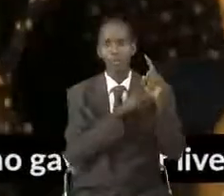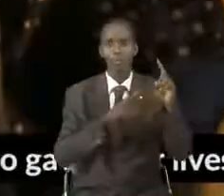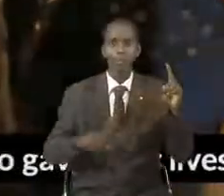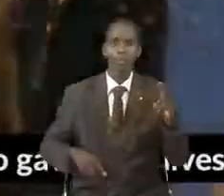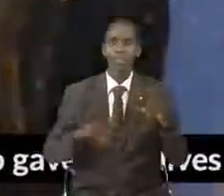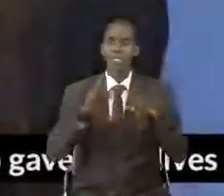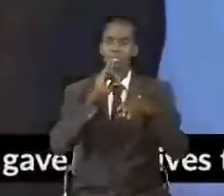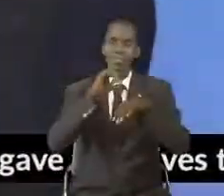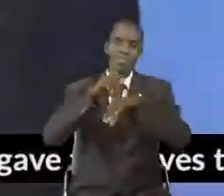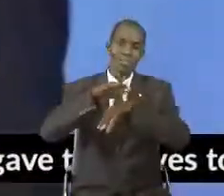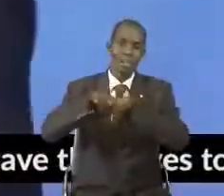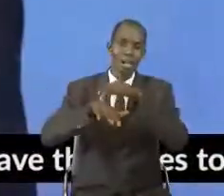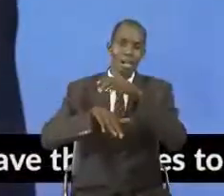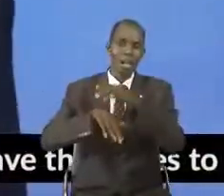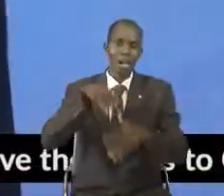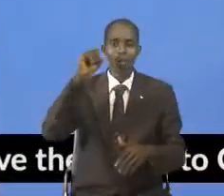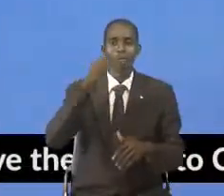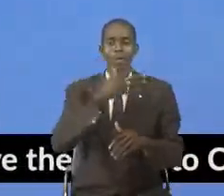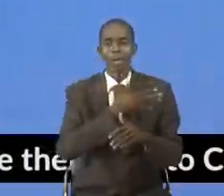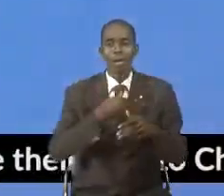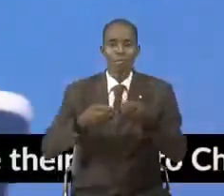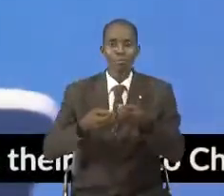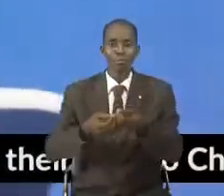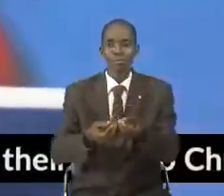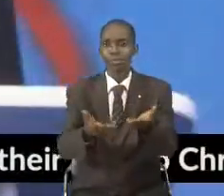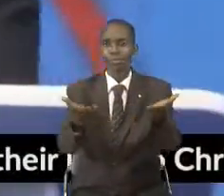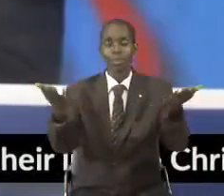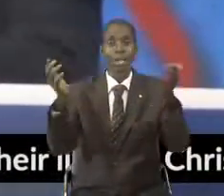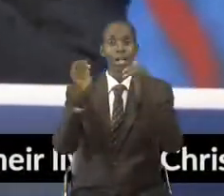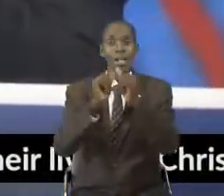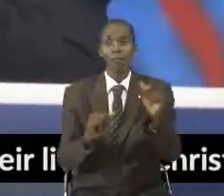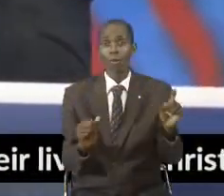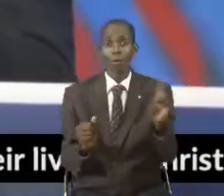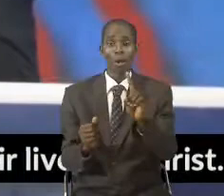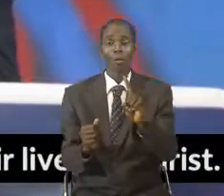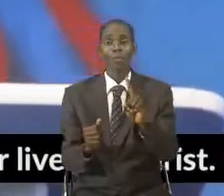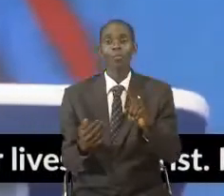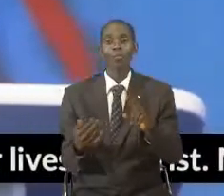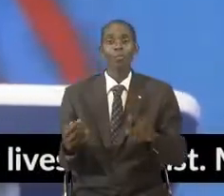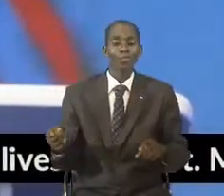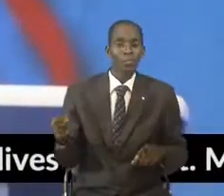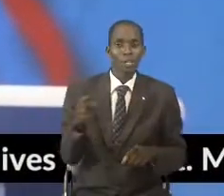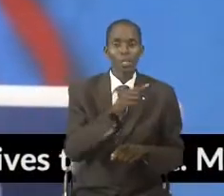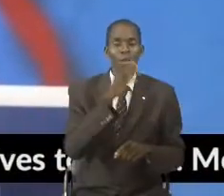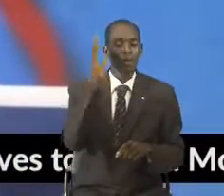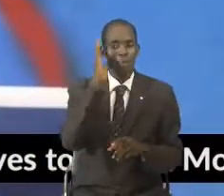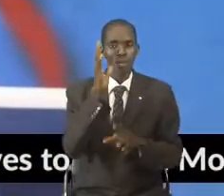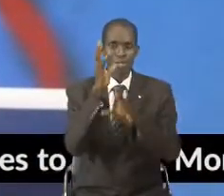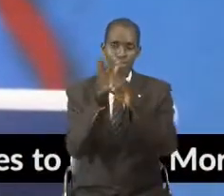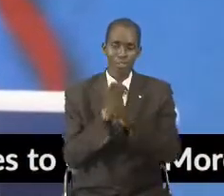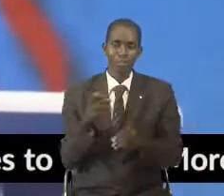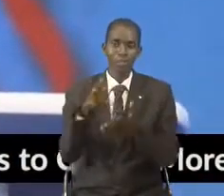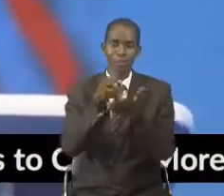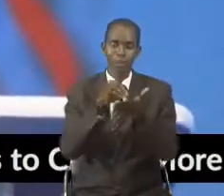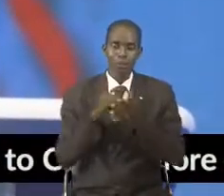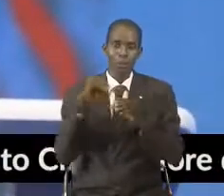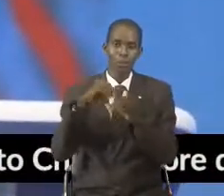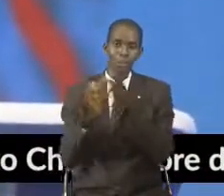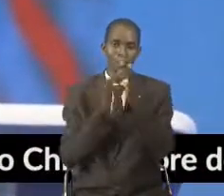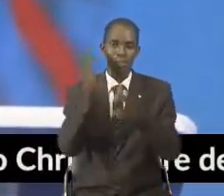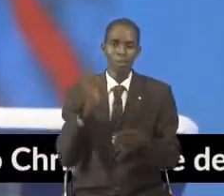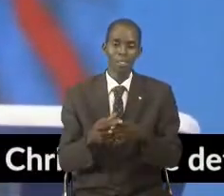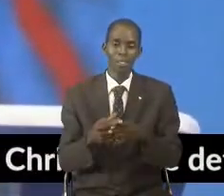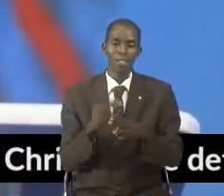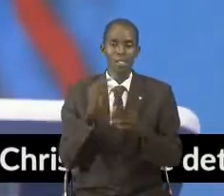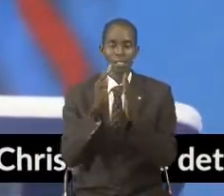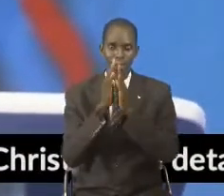lame, at the power of the Lord is sent forth and distributed everywhere, they